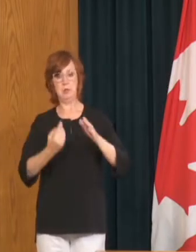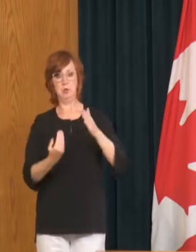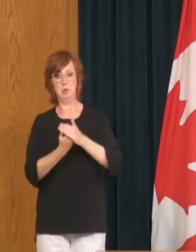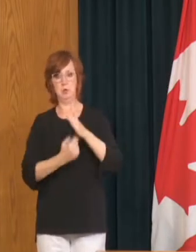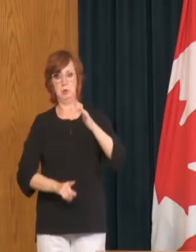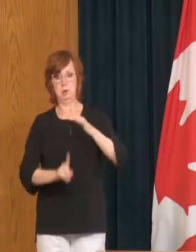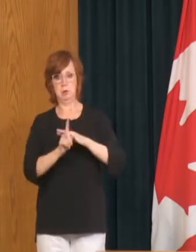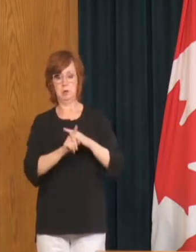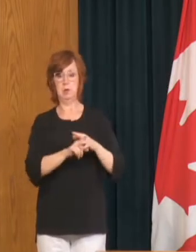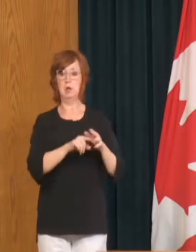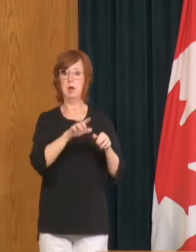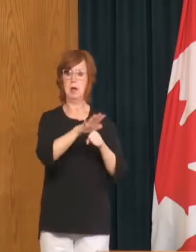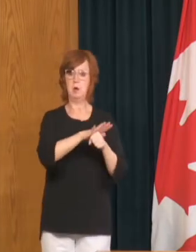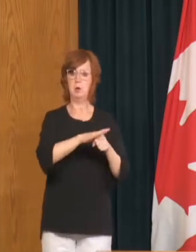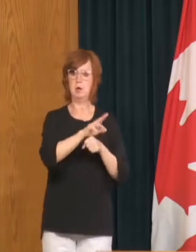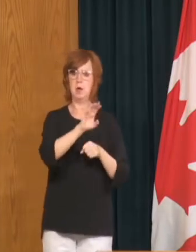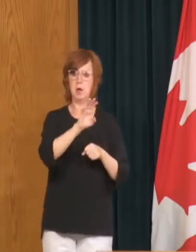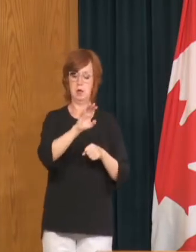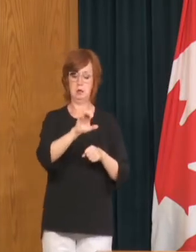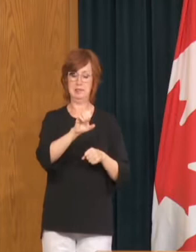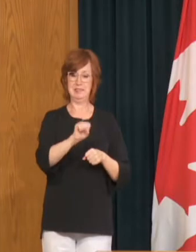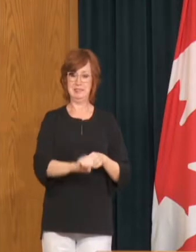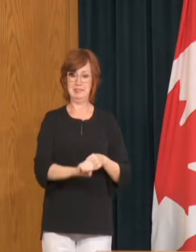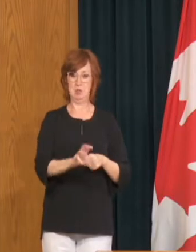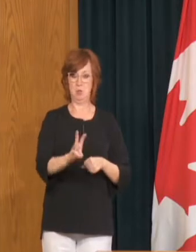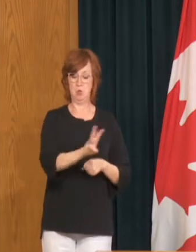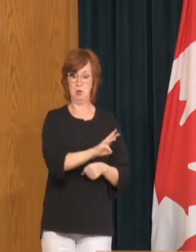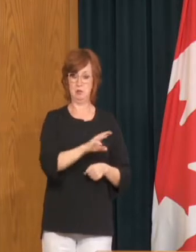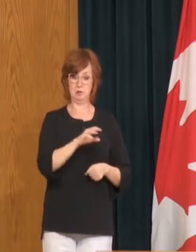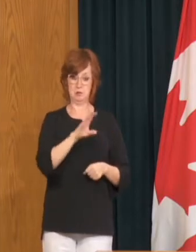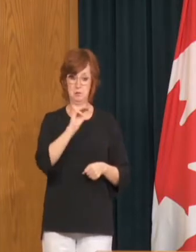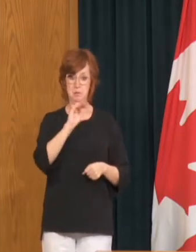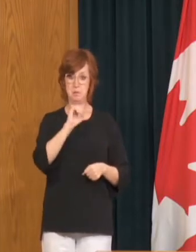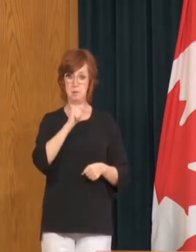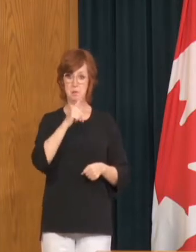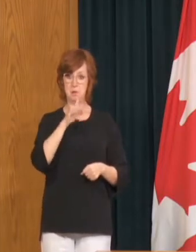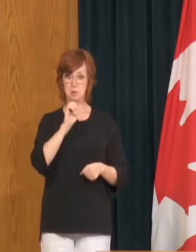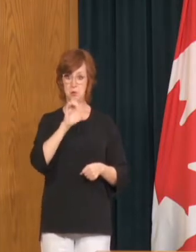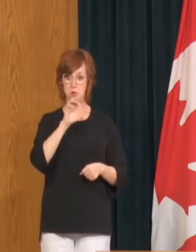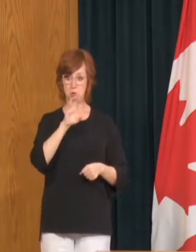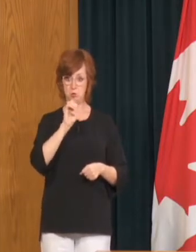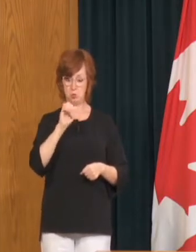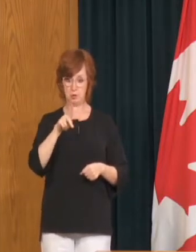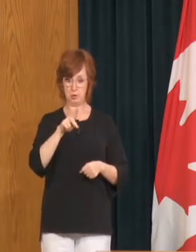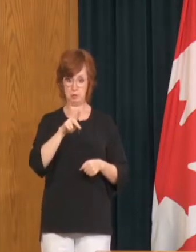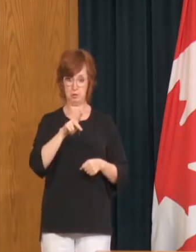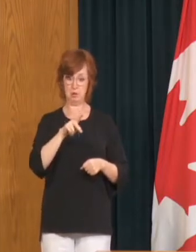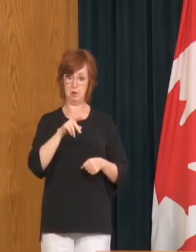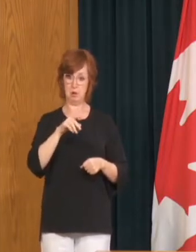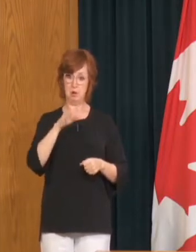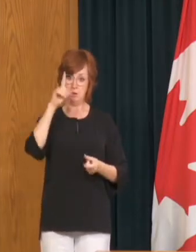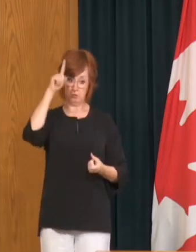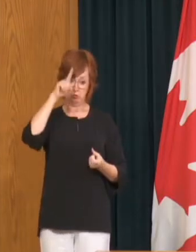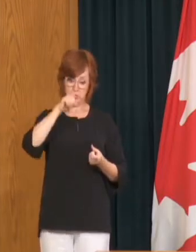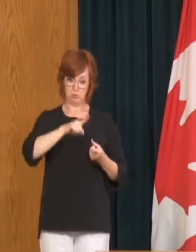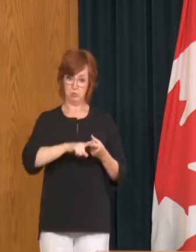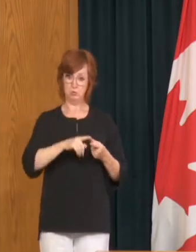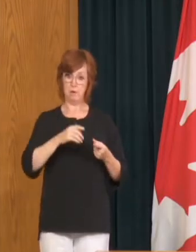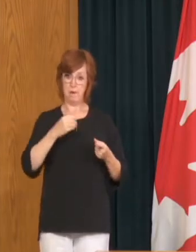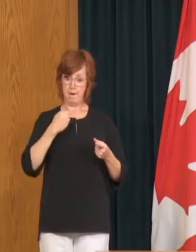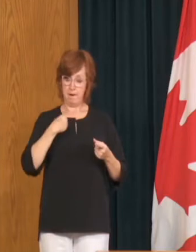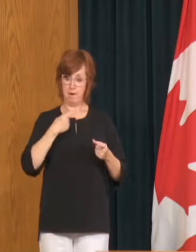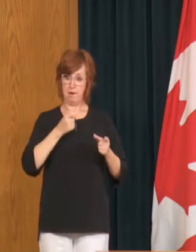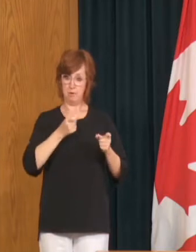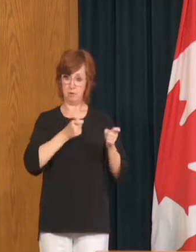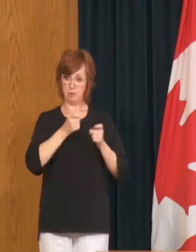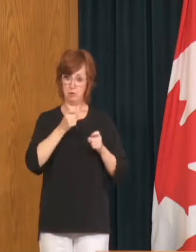control? So there's been lots of work that has been done by local public health and